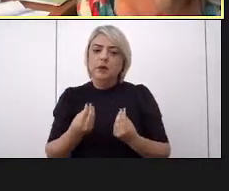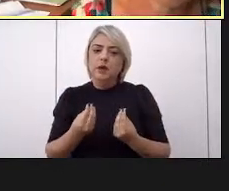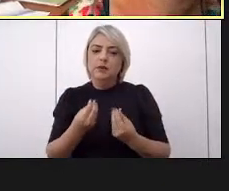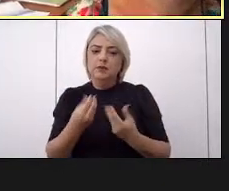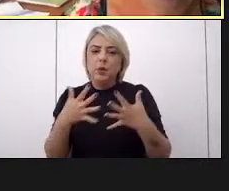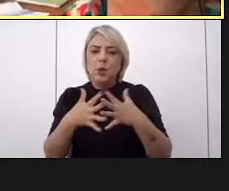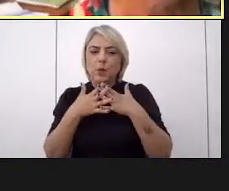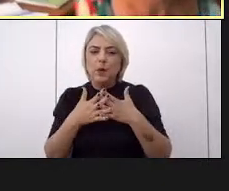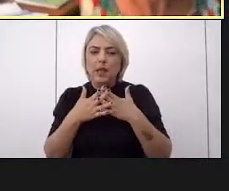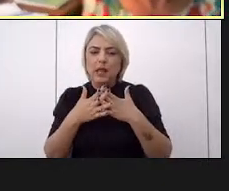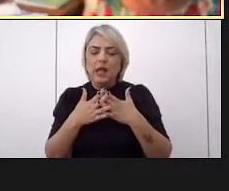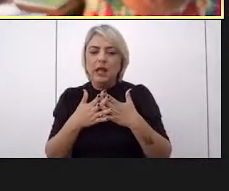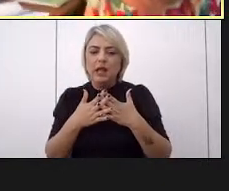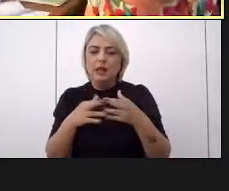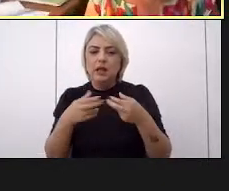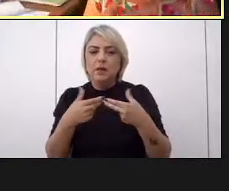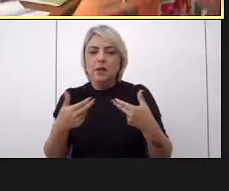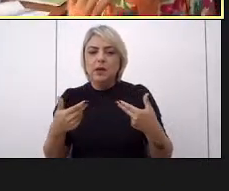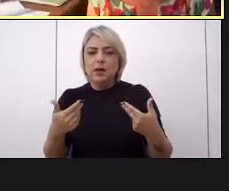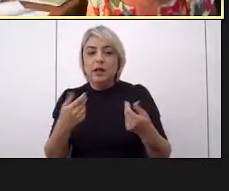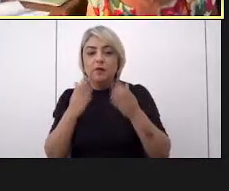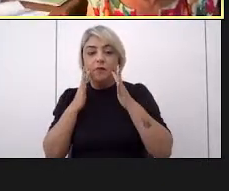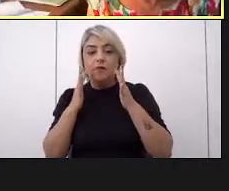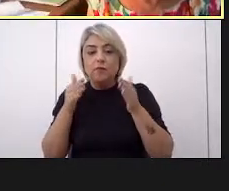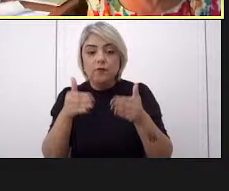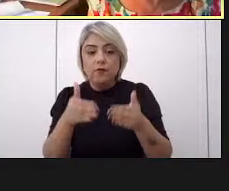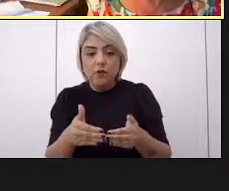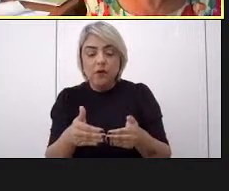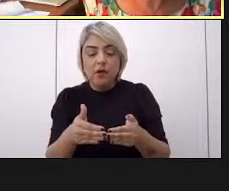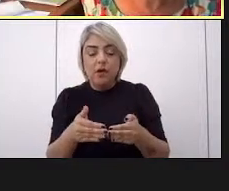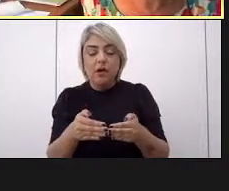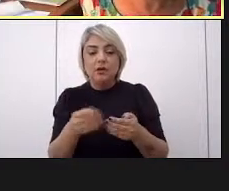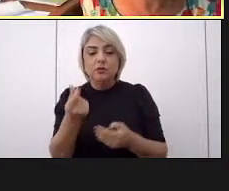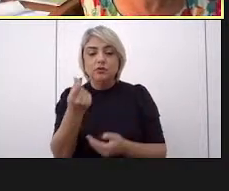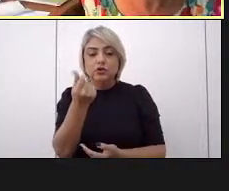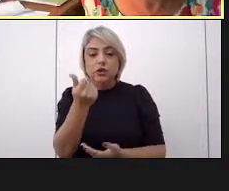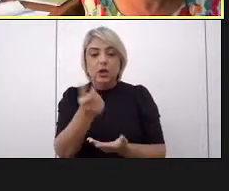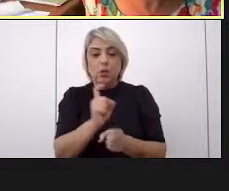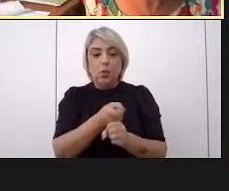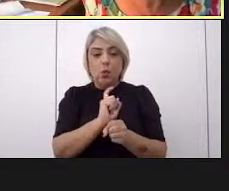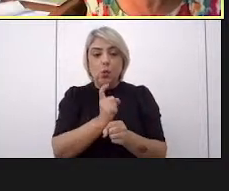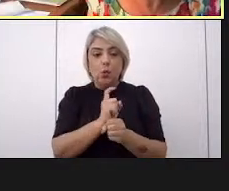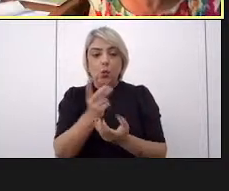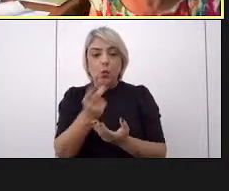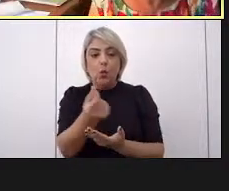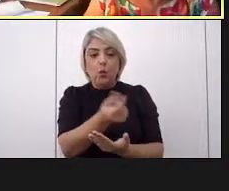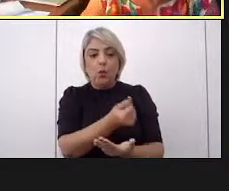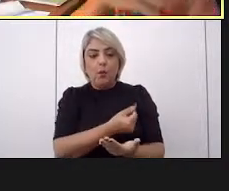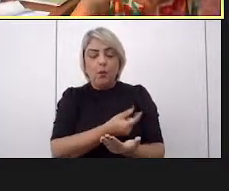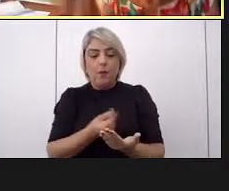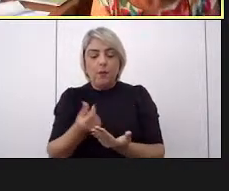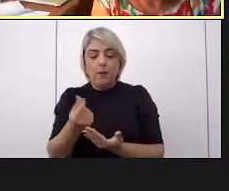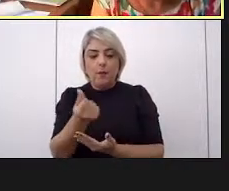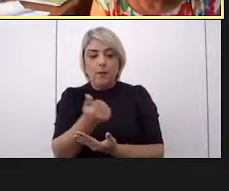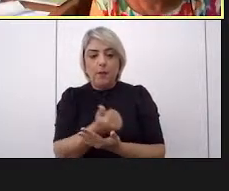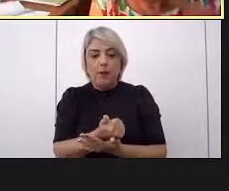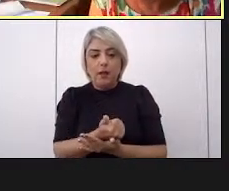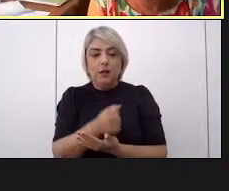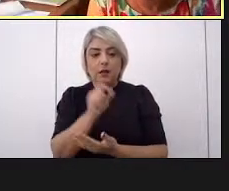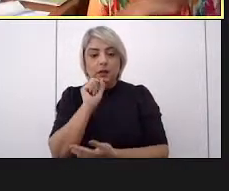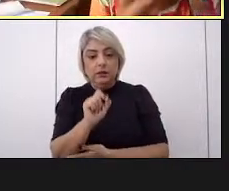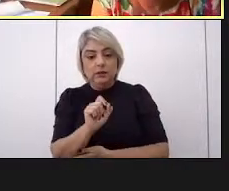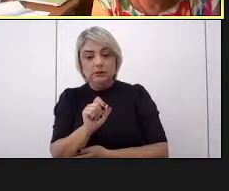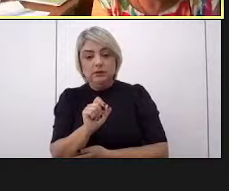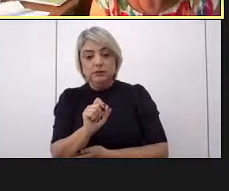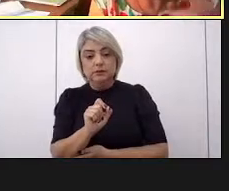financially interesting business. It's a kind of privatization of the regulation and deliberations because these are